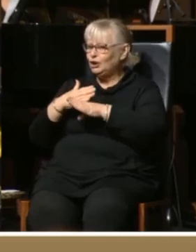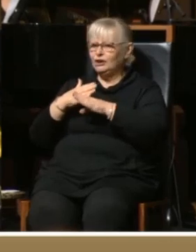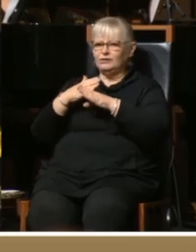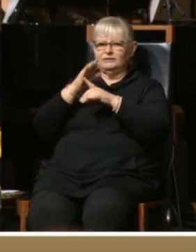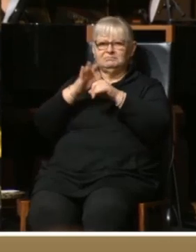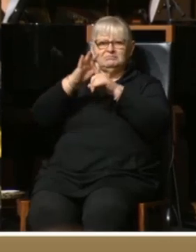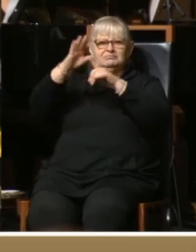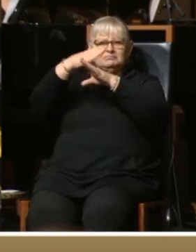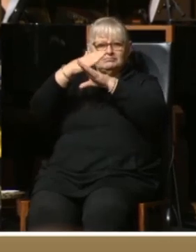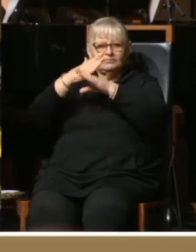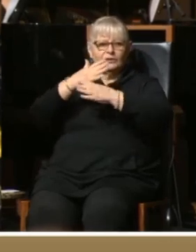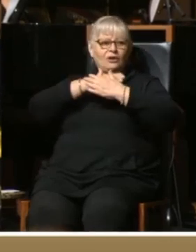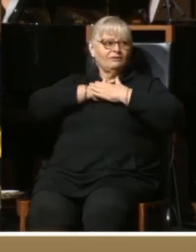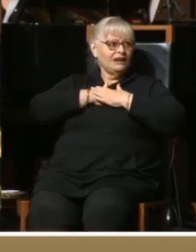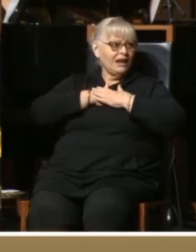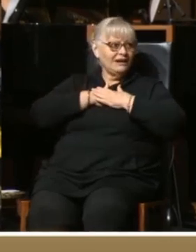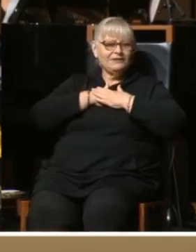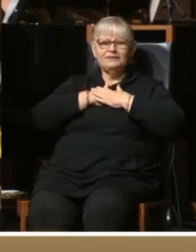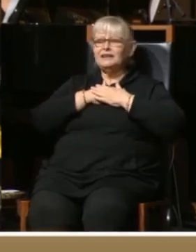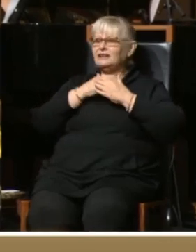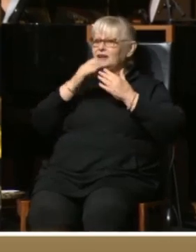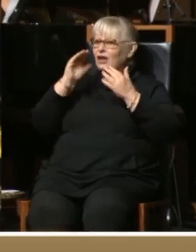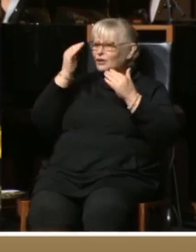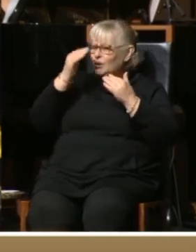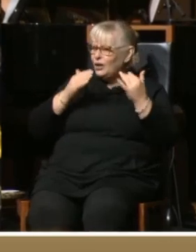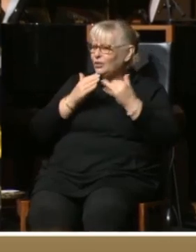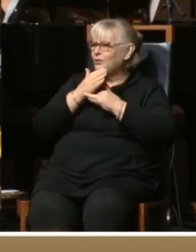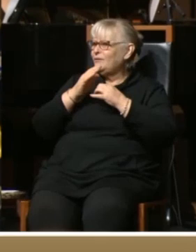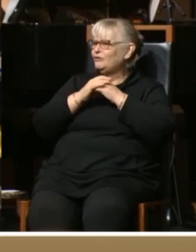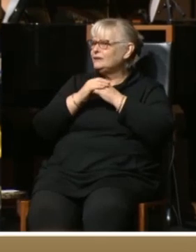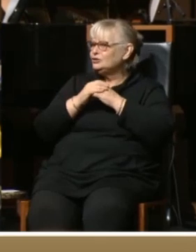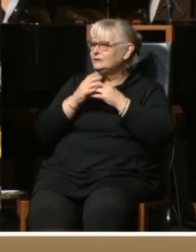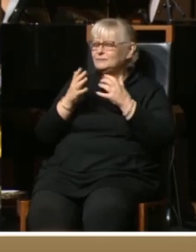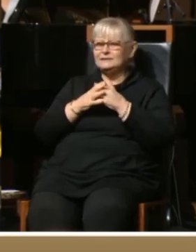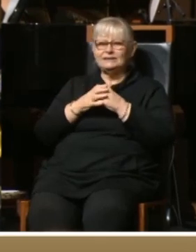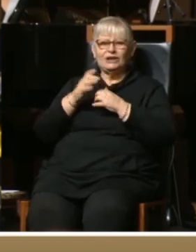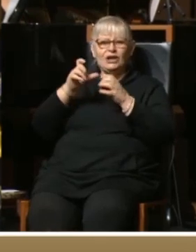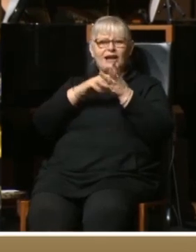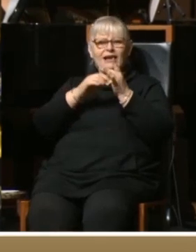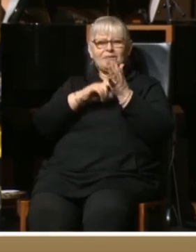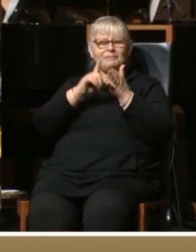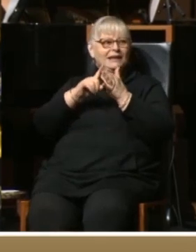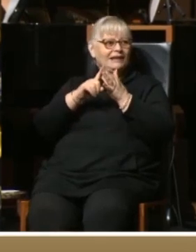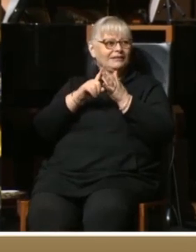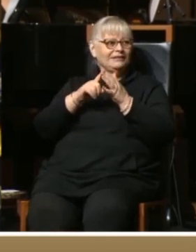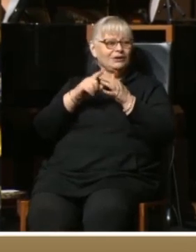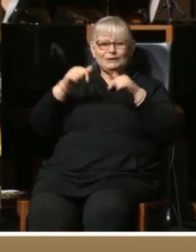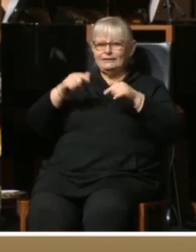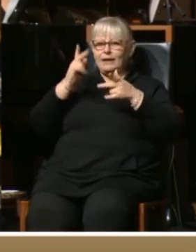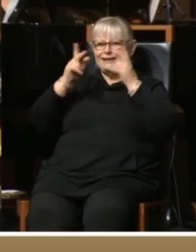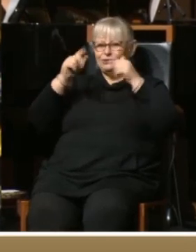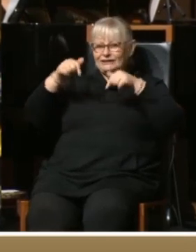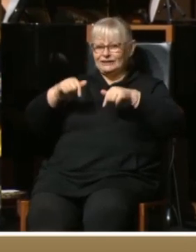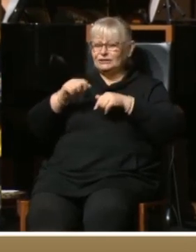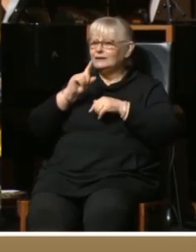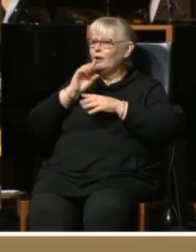careers, of love perhaps, enduring friendships. And this morning, Camille, who's our hairdresser, told me a story about